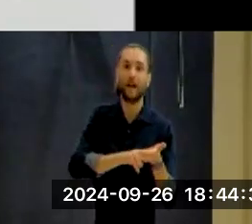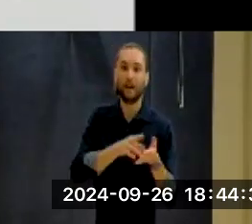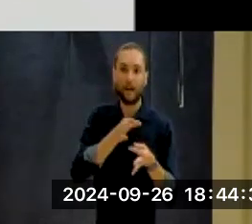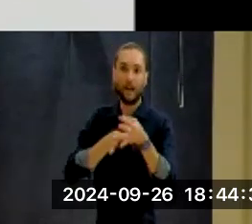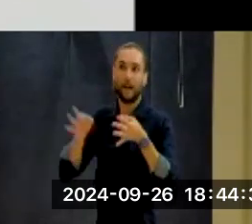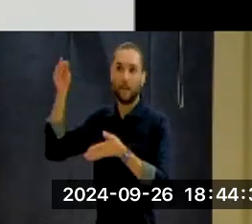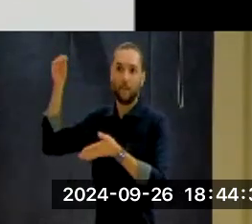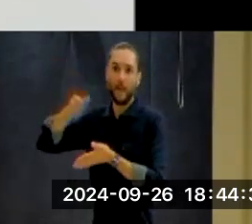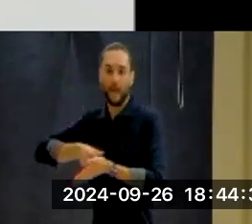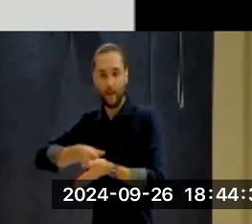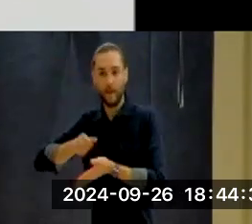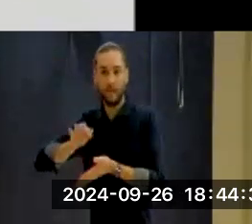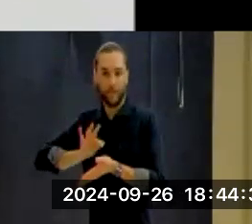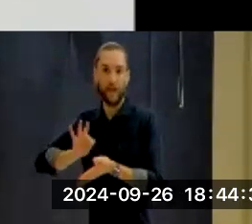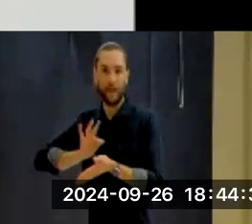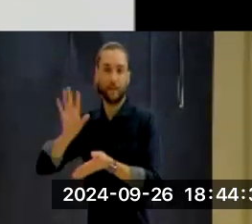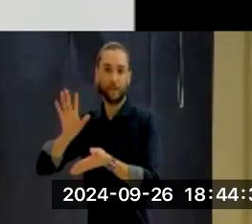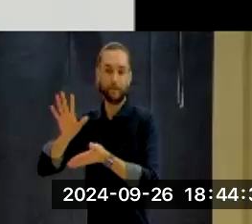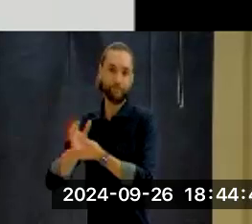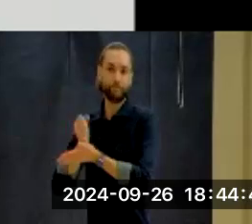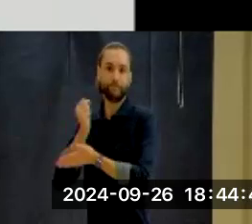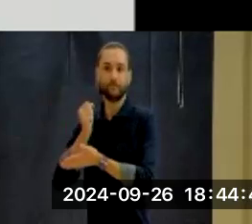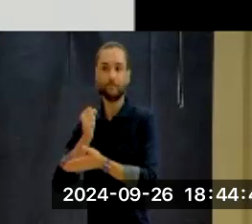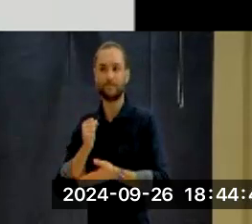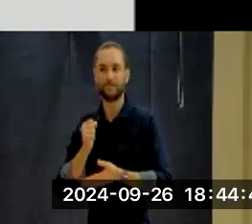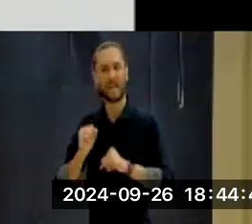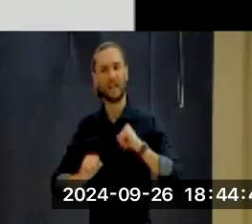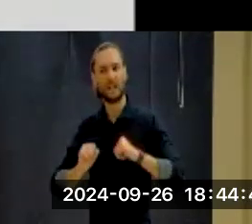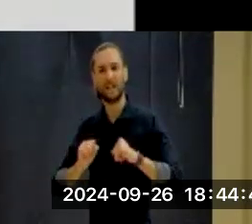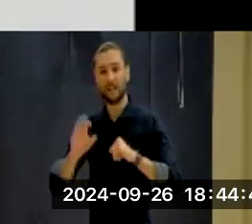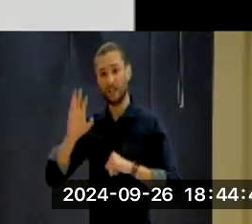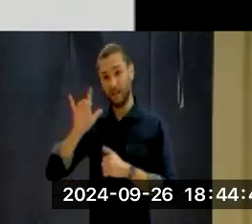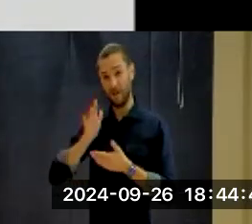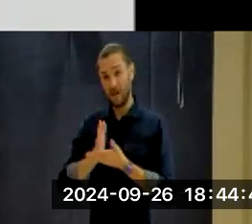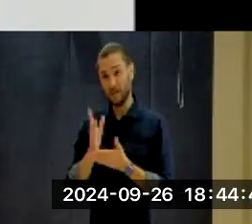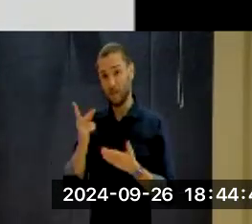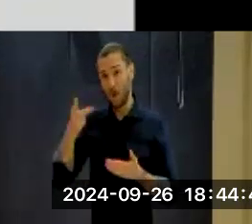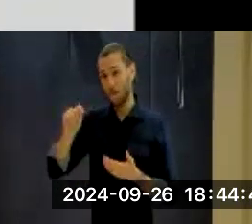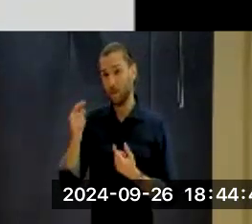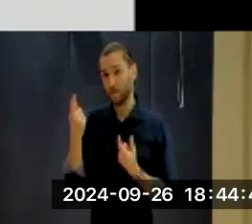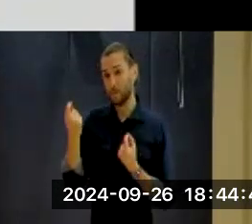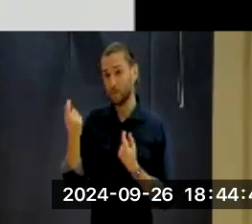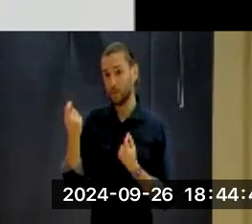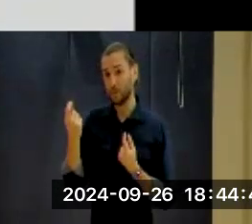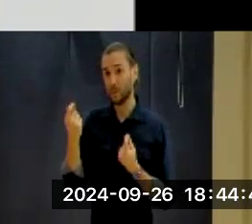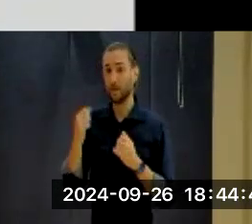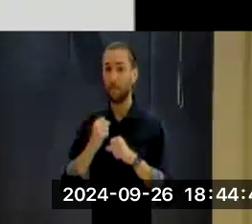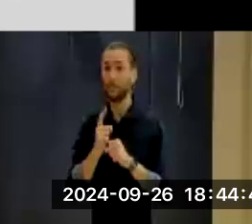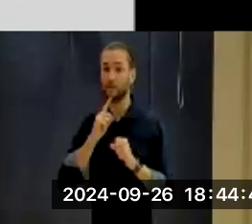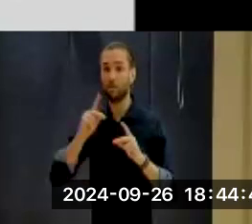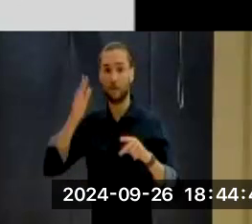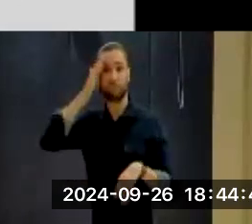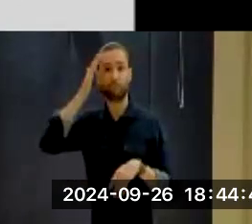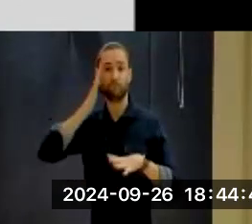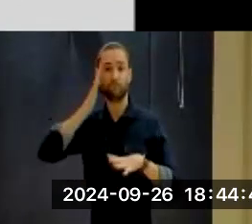compensation and benefits. So I'm not sure what the Civil Rights Department is doing to making sure people's rights are